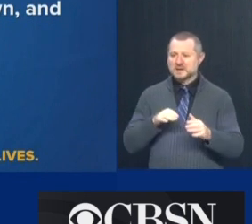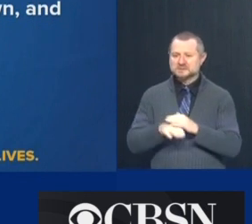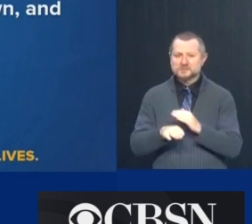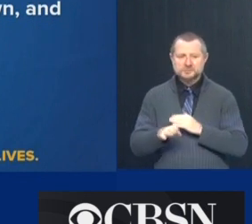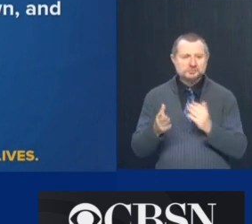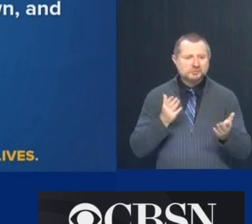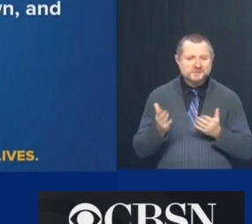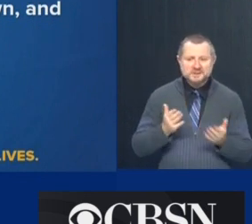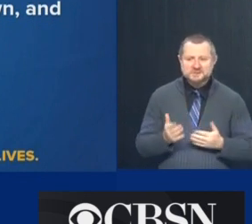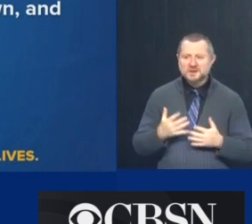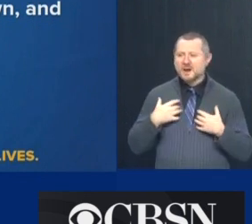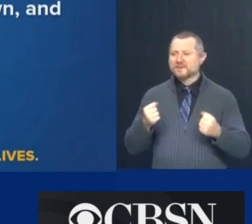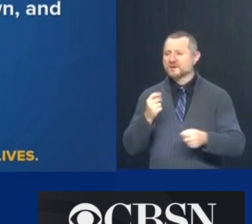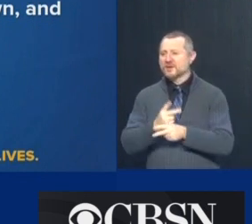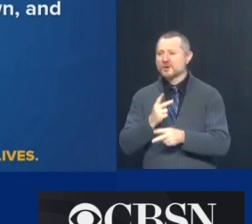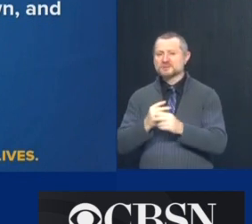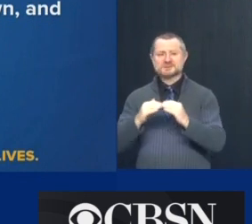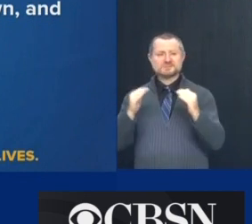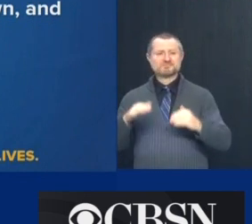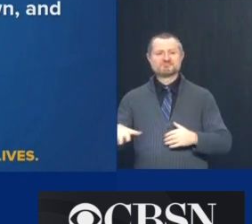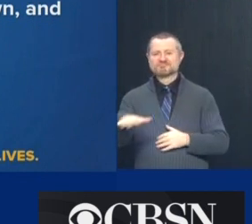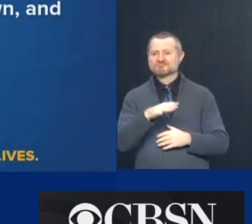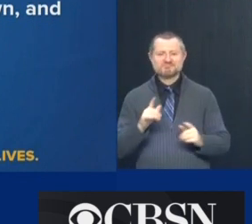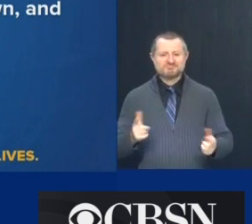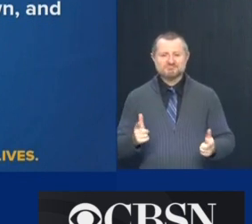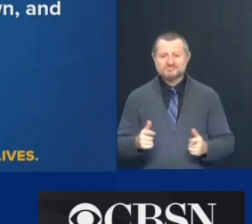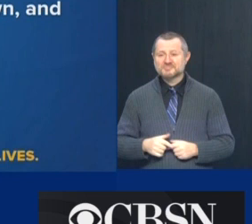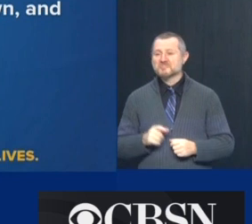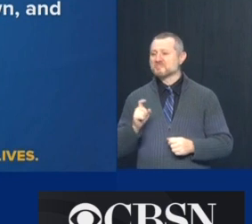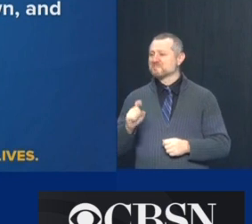healthcare facilities. We need a special